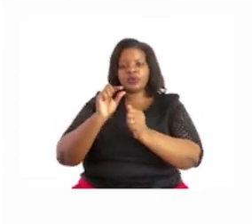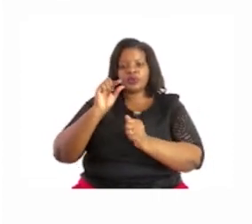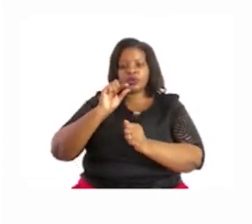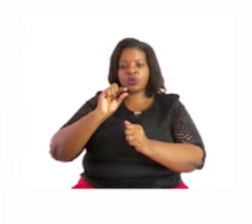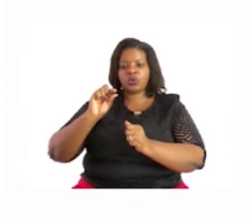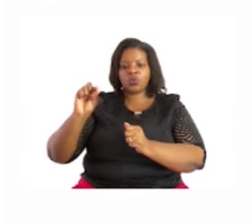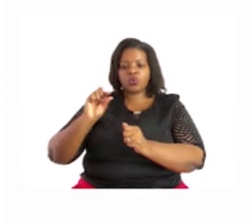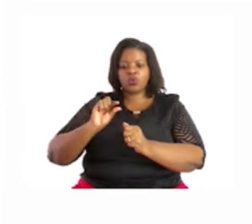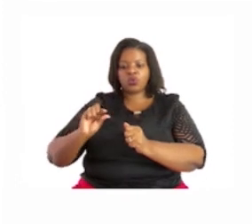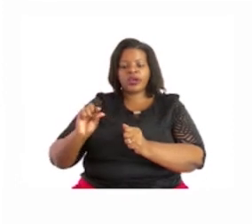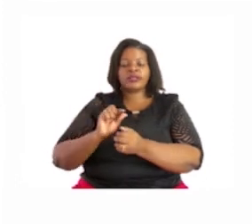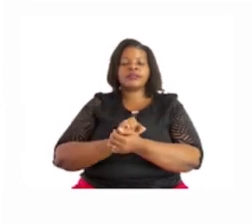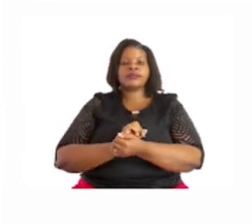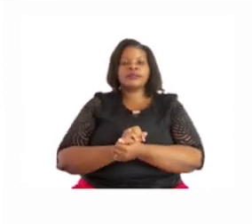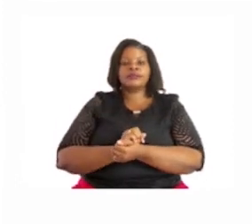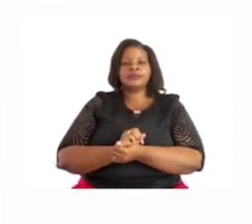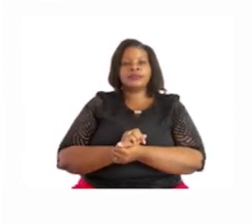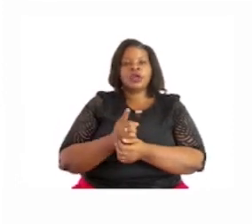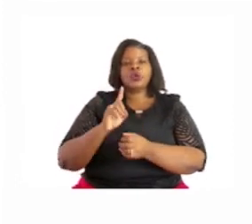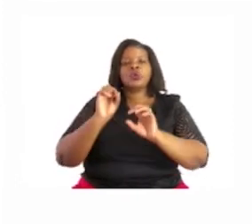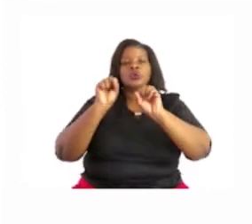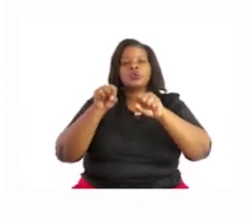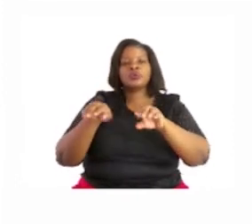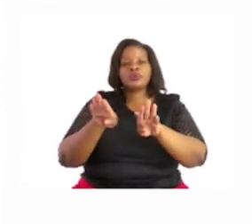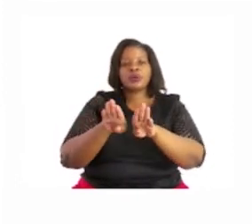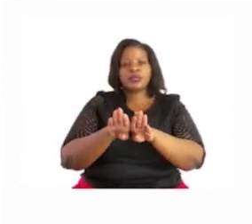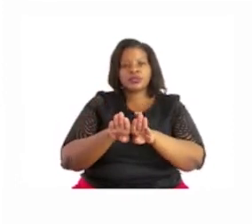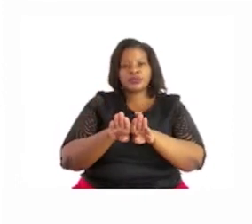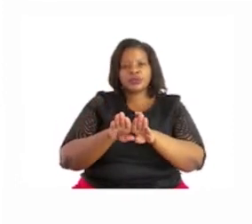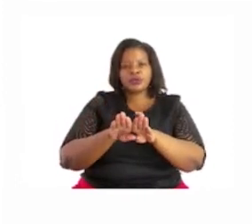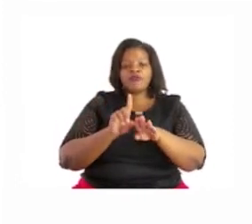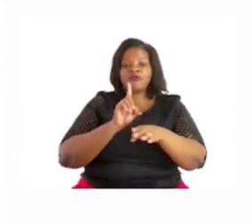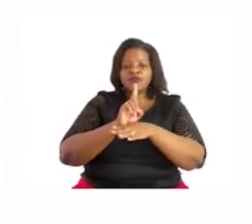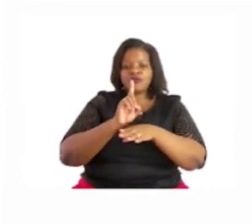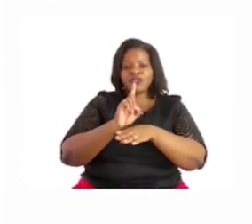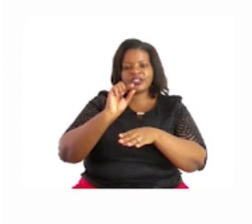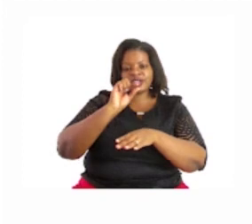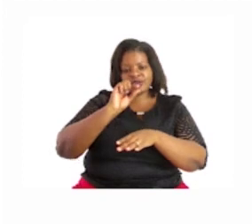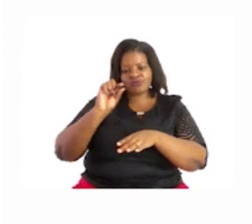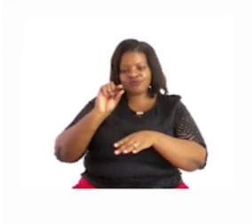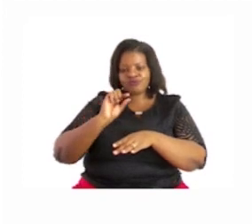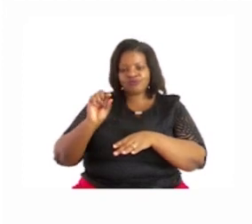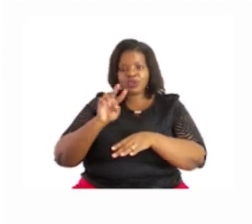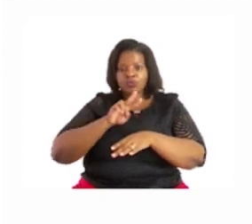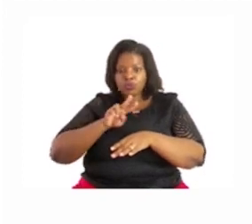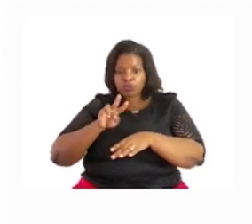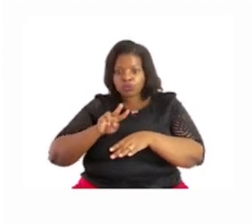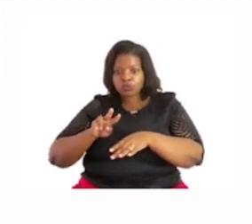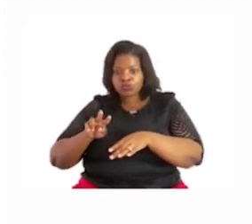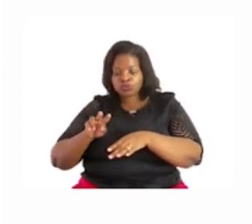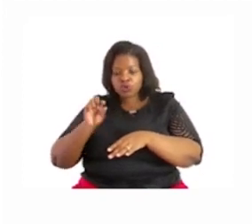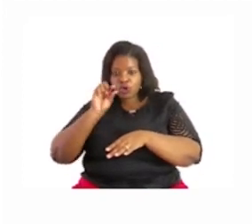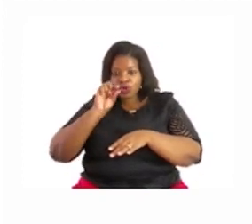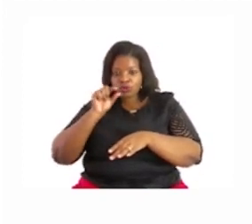do is you have to read the words and then look